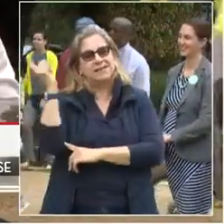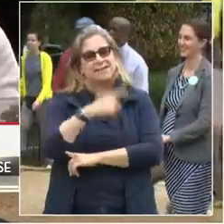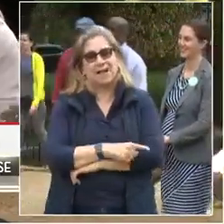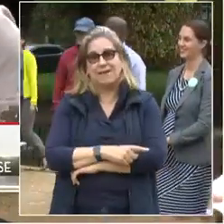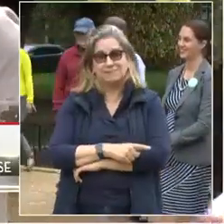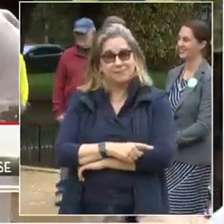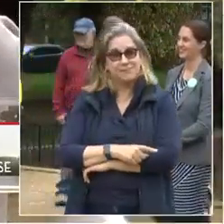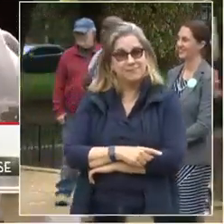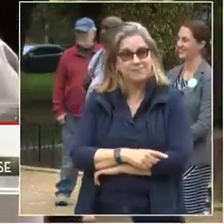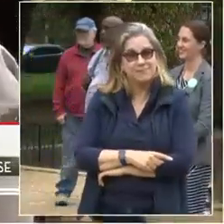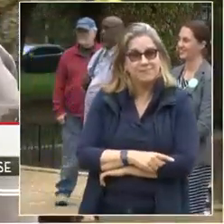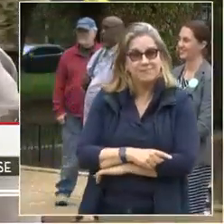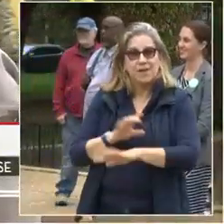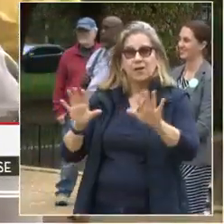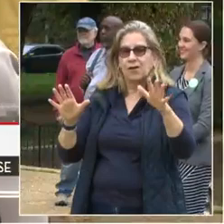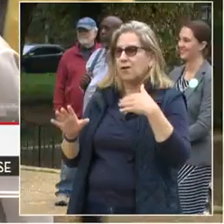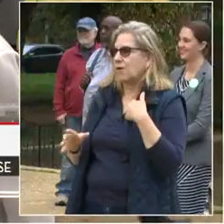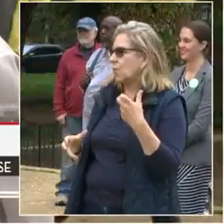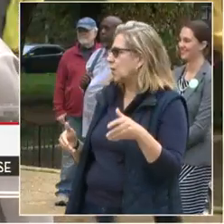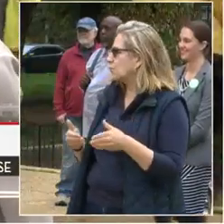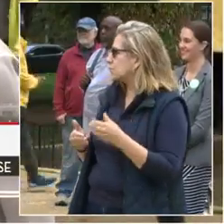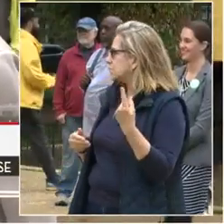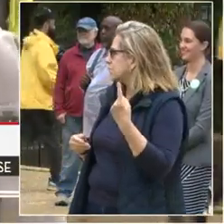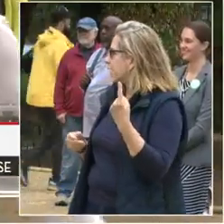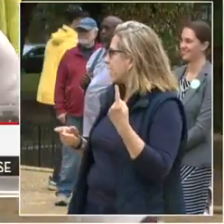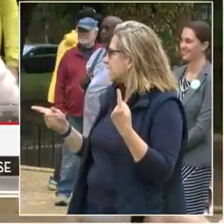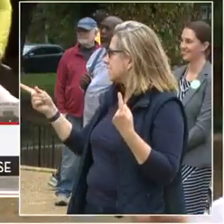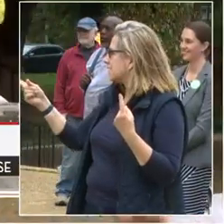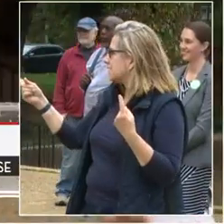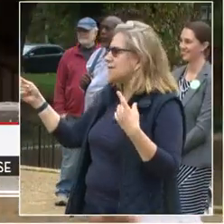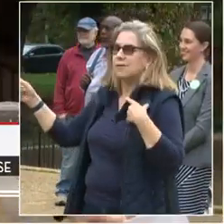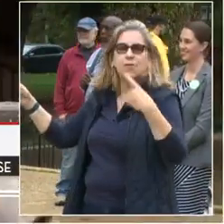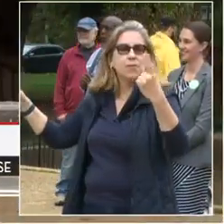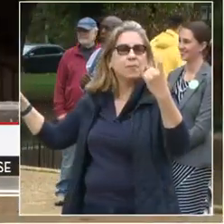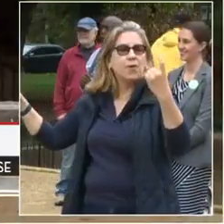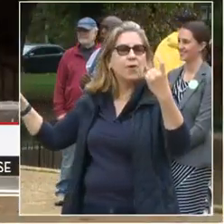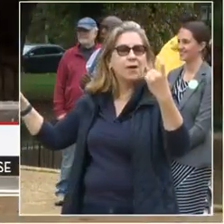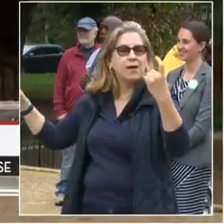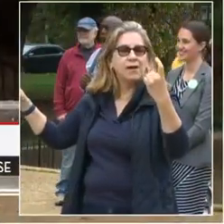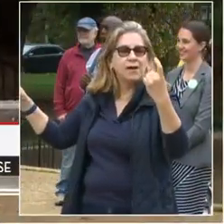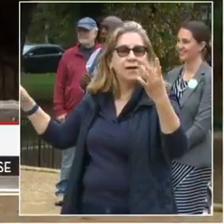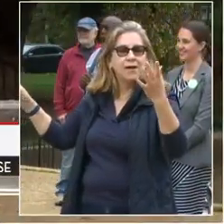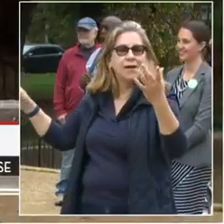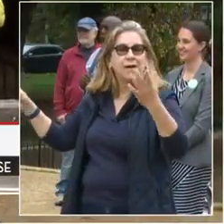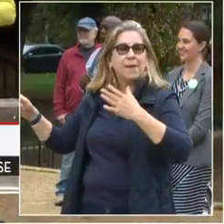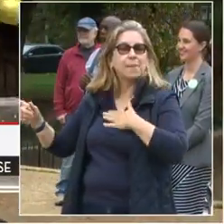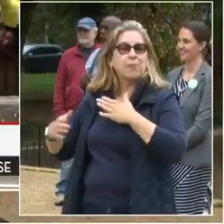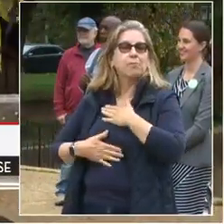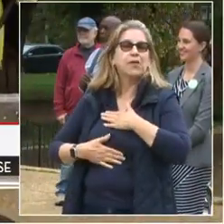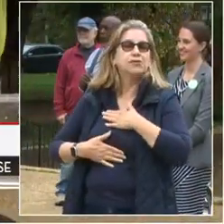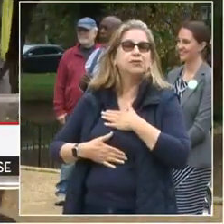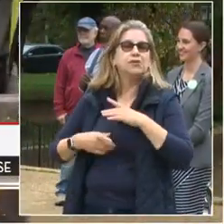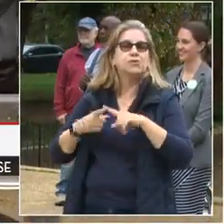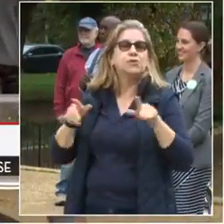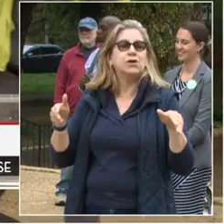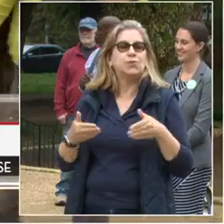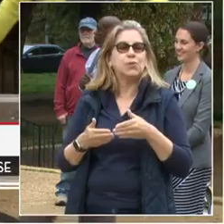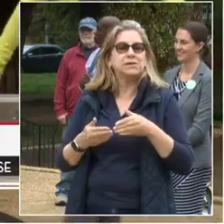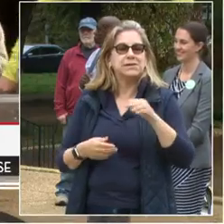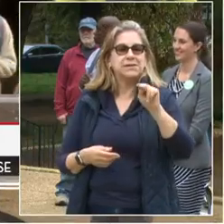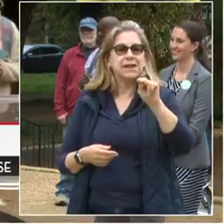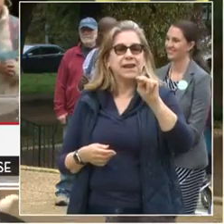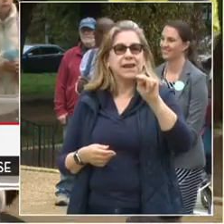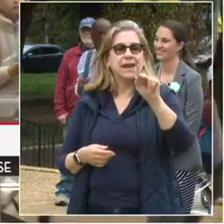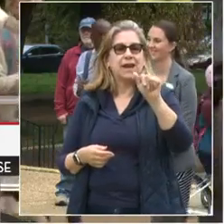And I get to introduce some. Oh, sorry, Charles. You want to do the introduction? Okay. All right. It is my pleasure to introduce Natalie Drazen with the